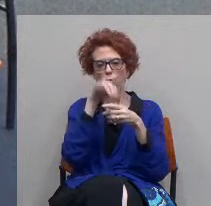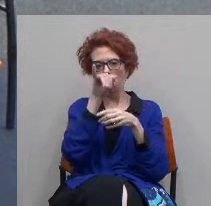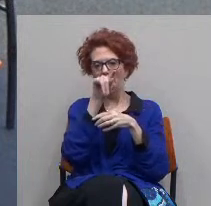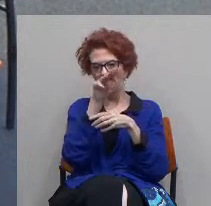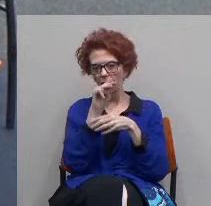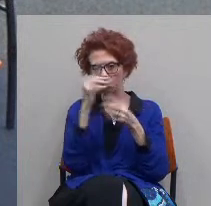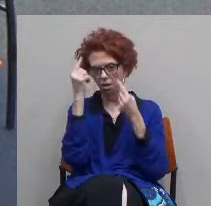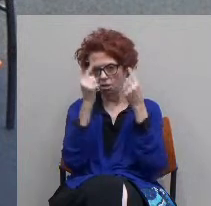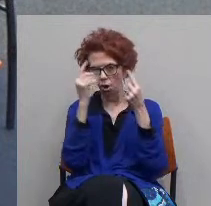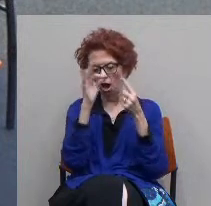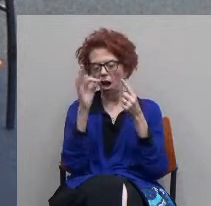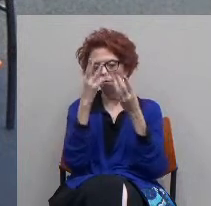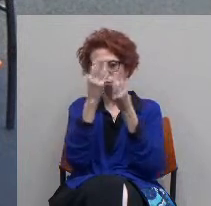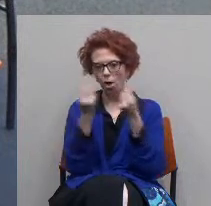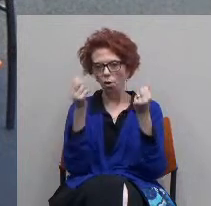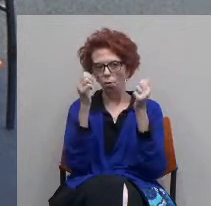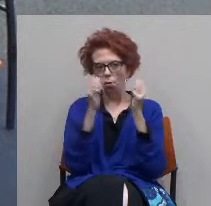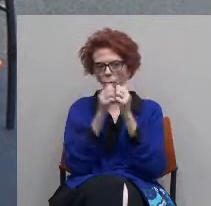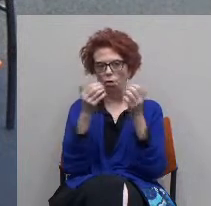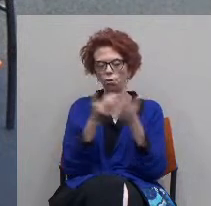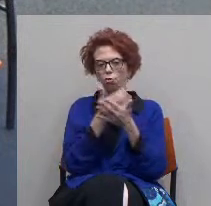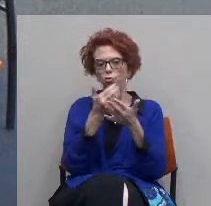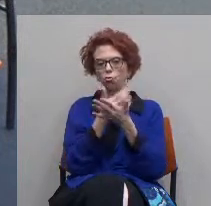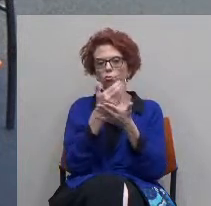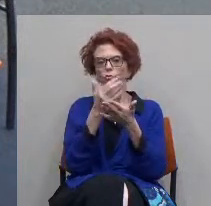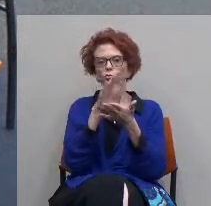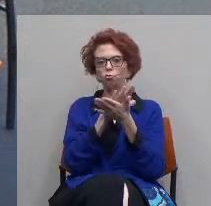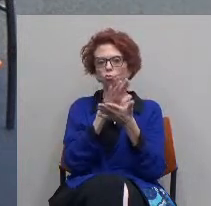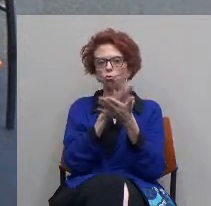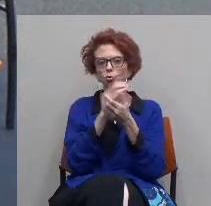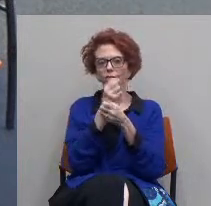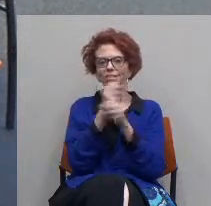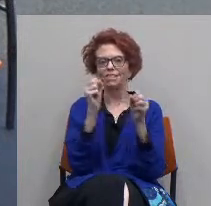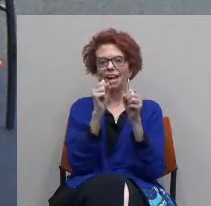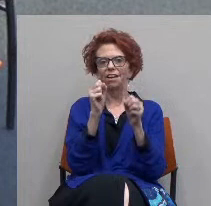item: consideration of resolutions regarding school safety officers.